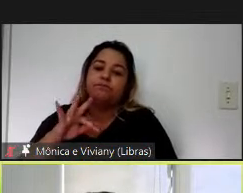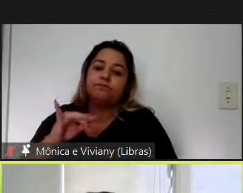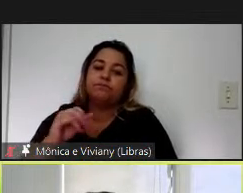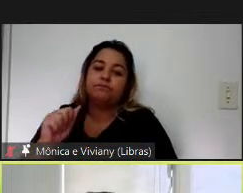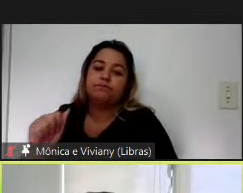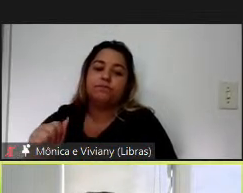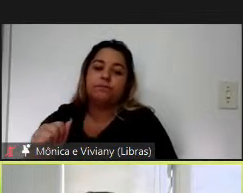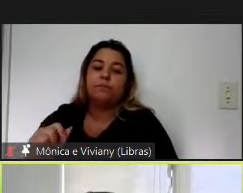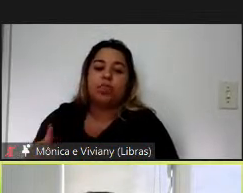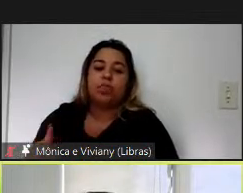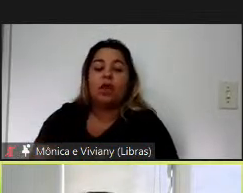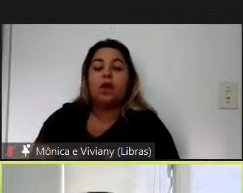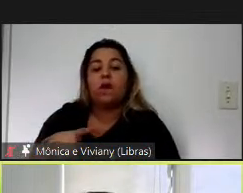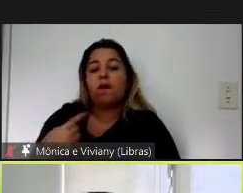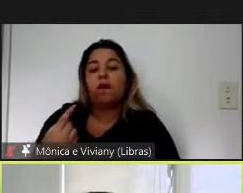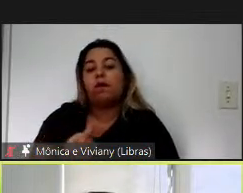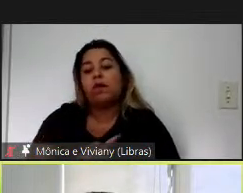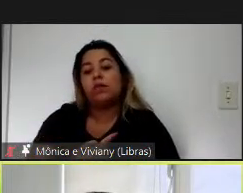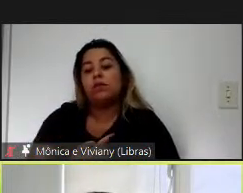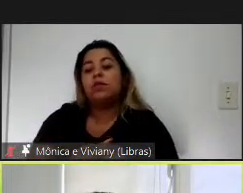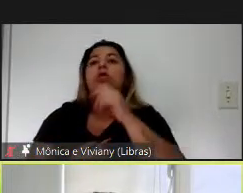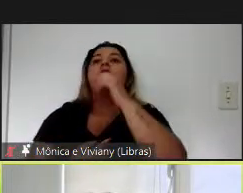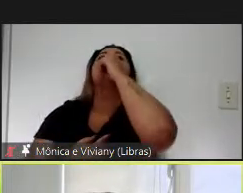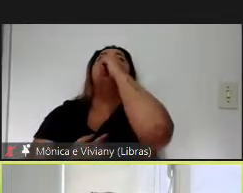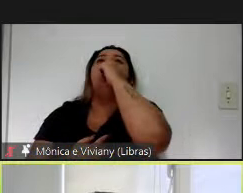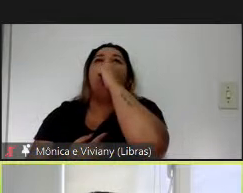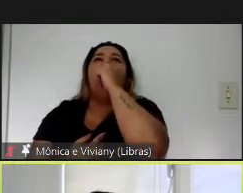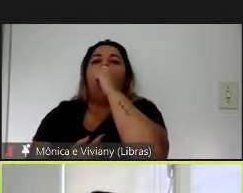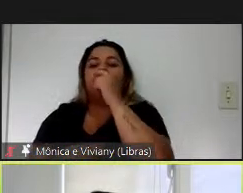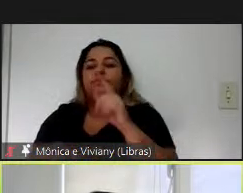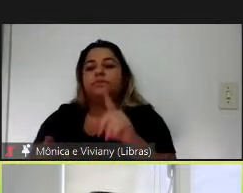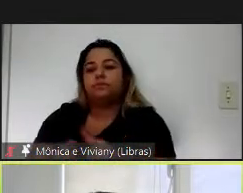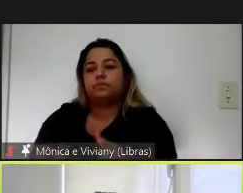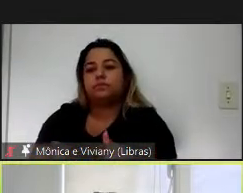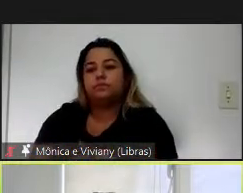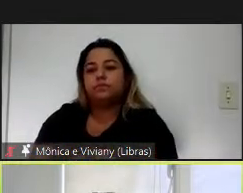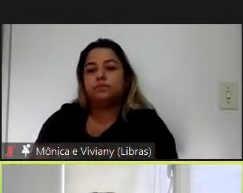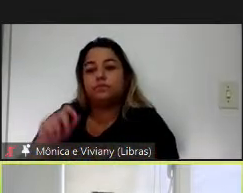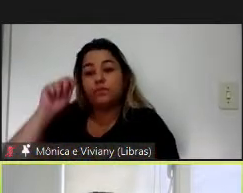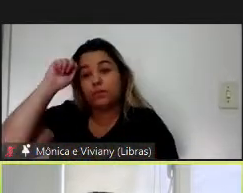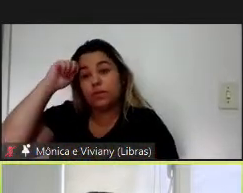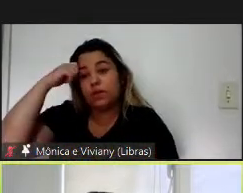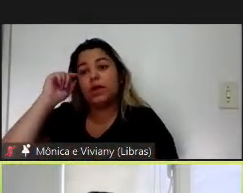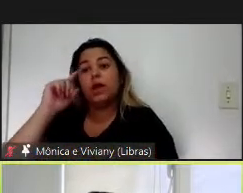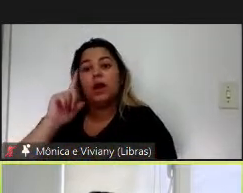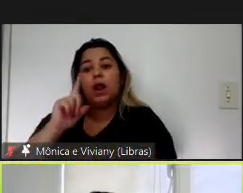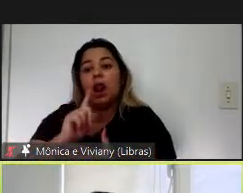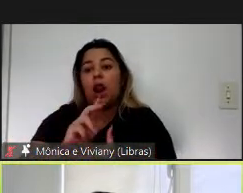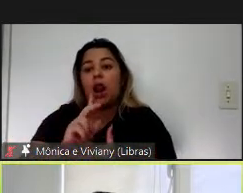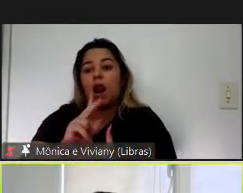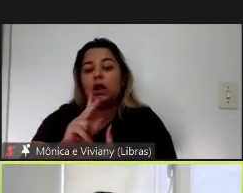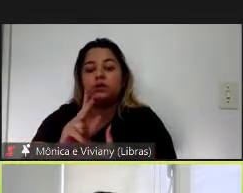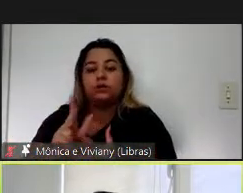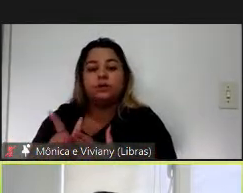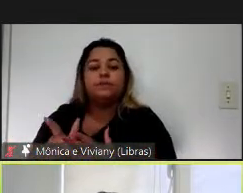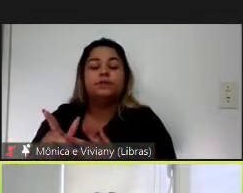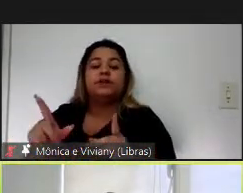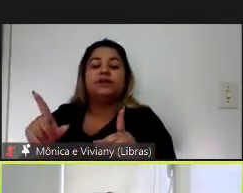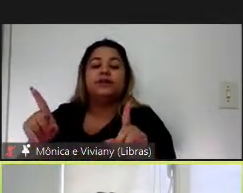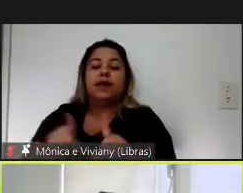primary care of people who are homeless or people